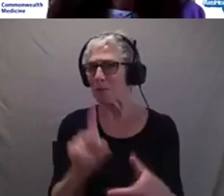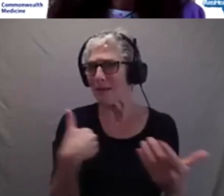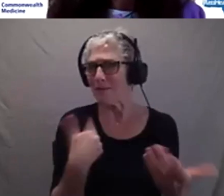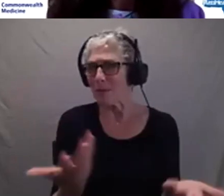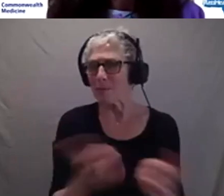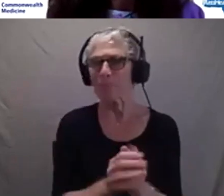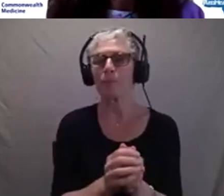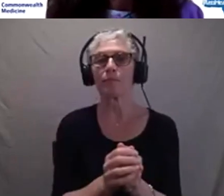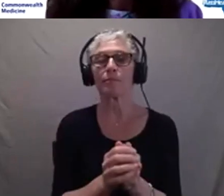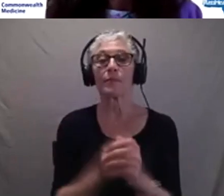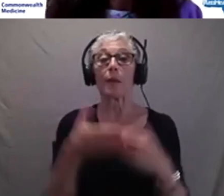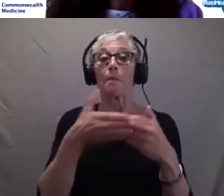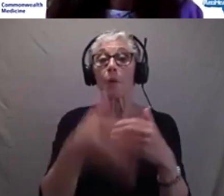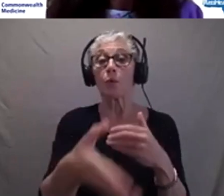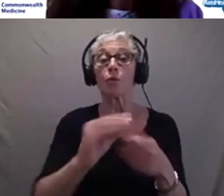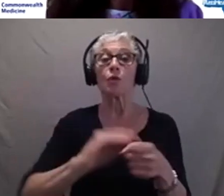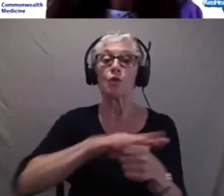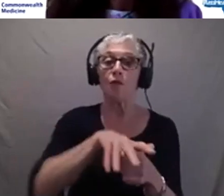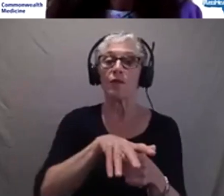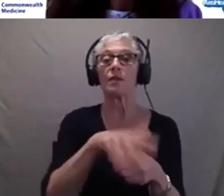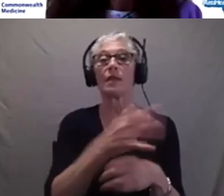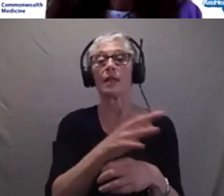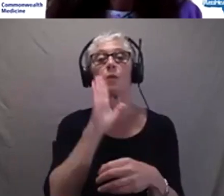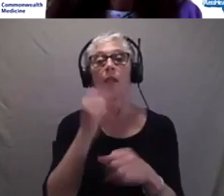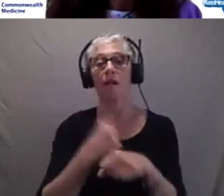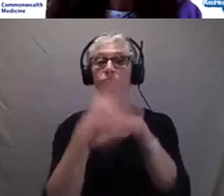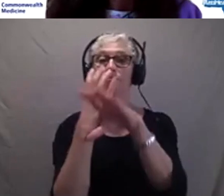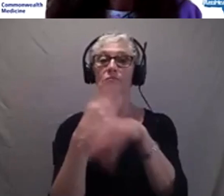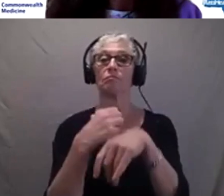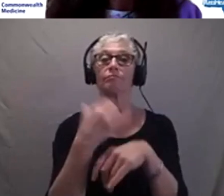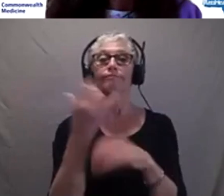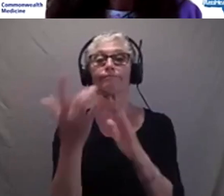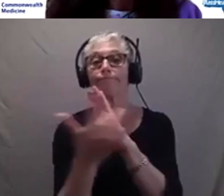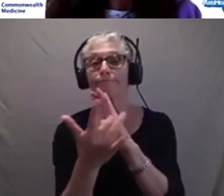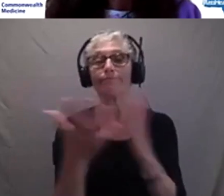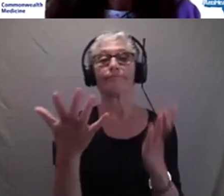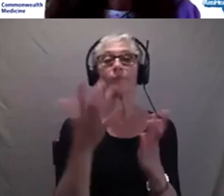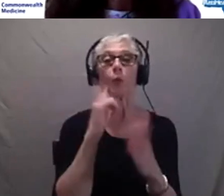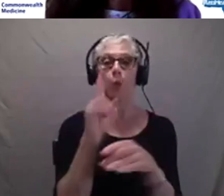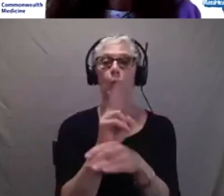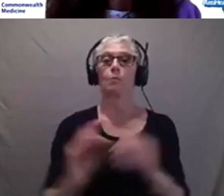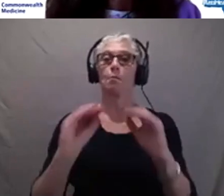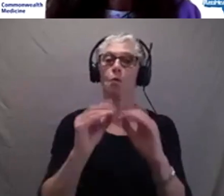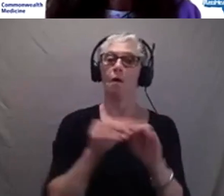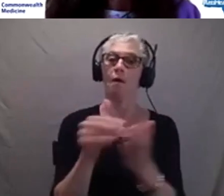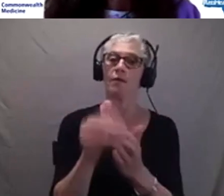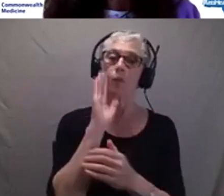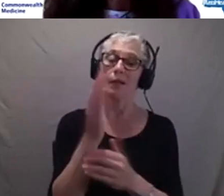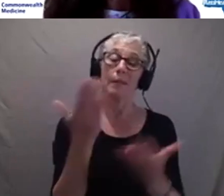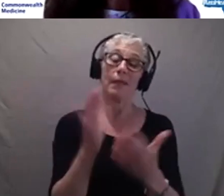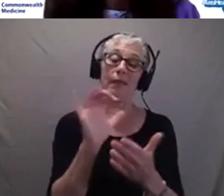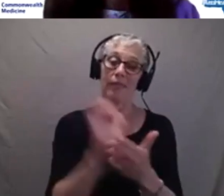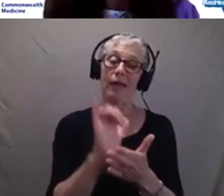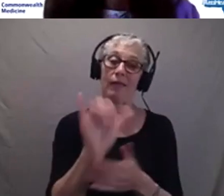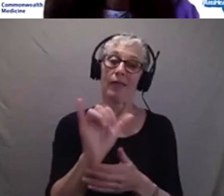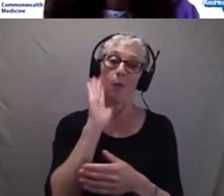the post-COVID-19 world, where telehealth services will be far more prevalent, in fact, they may become the rule rather than